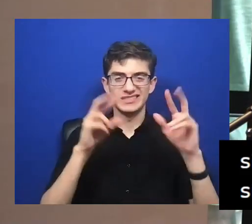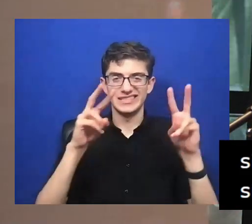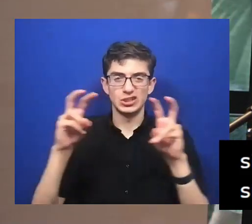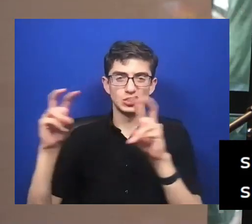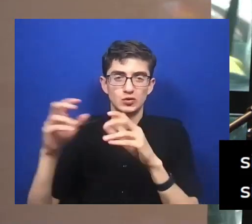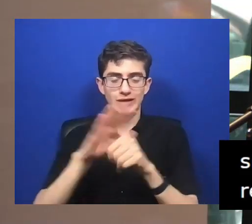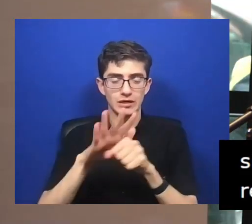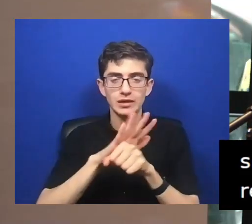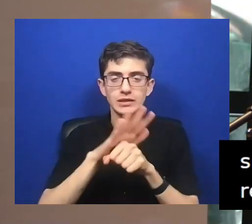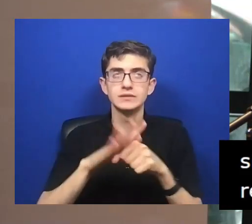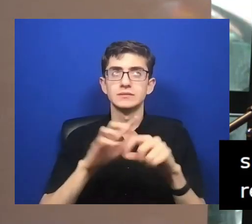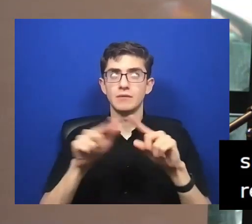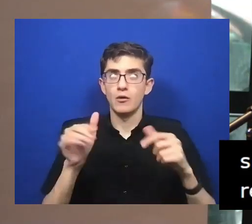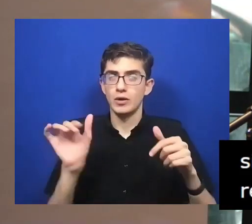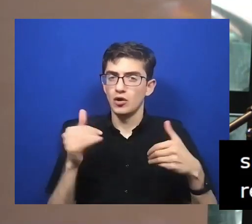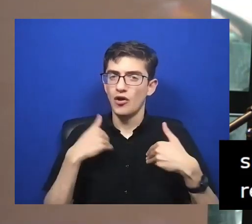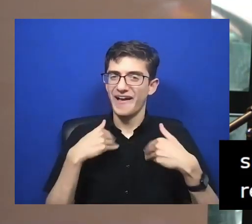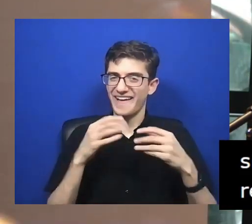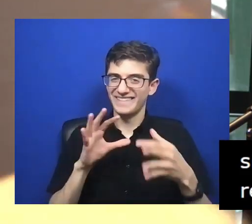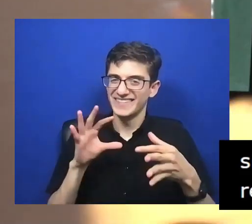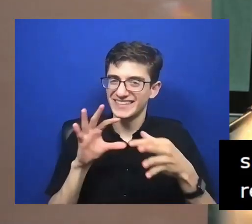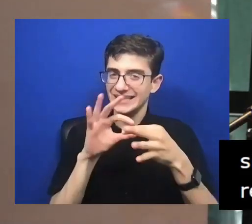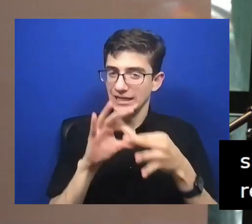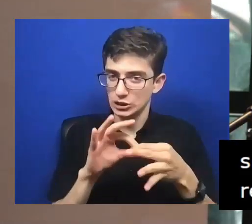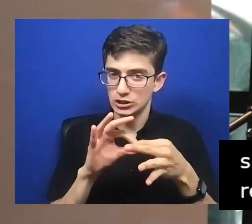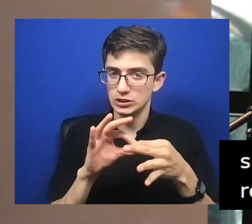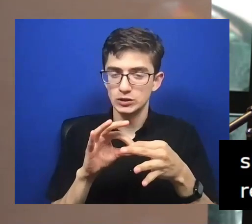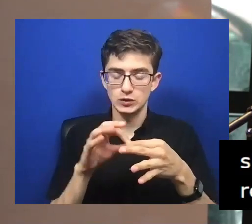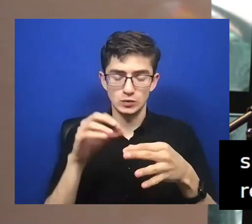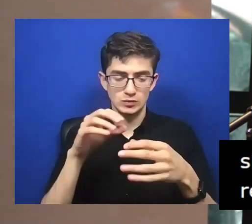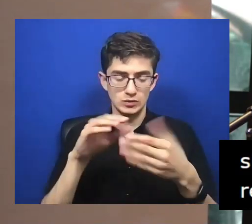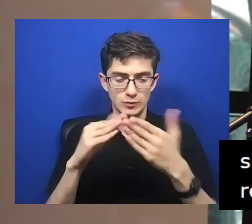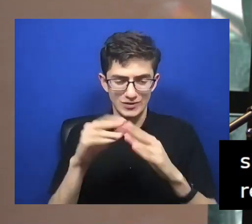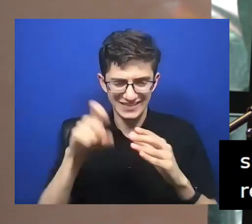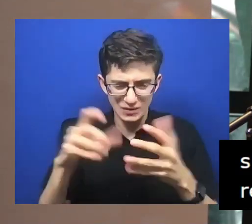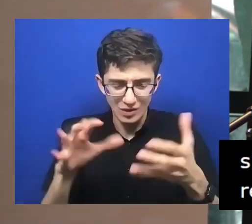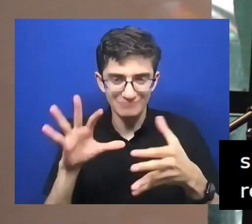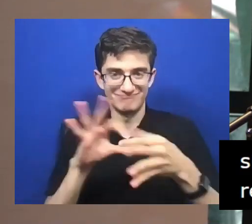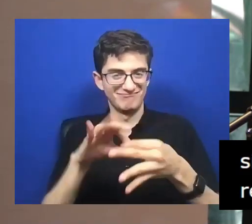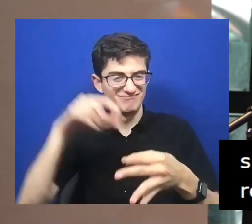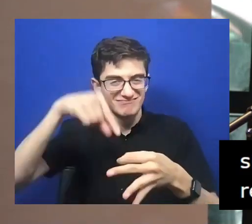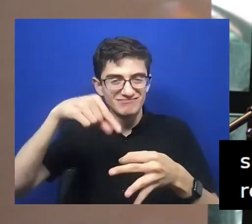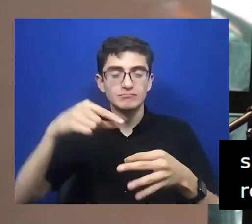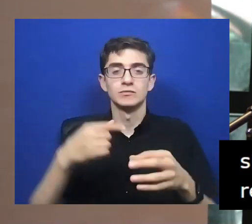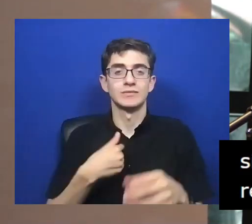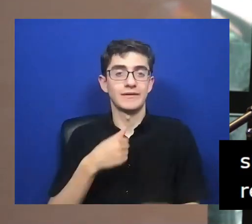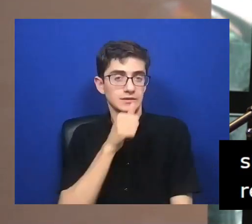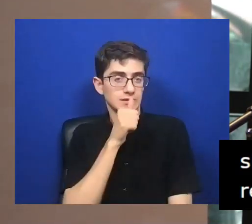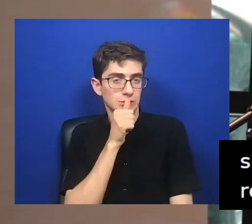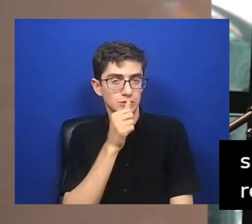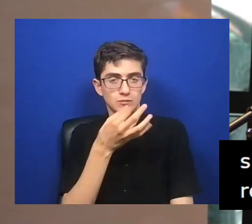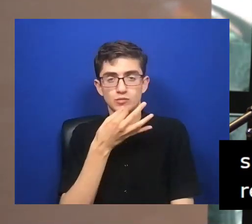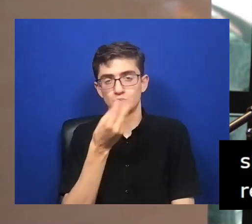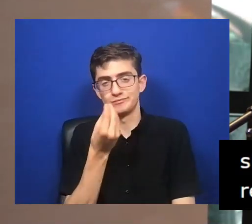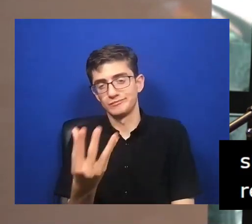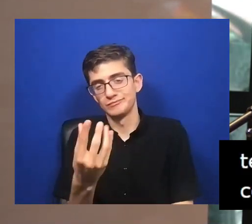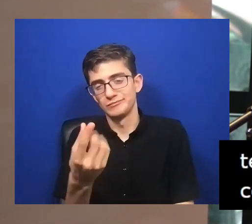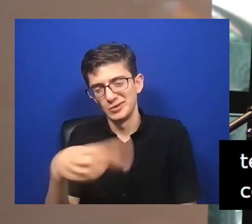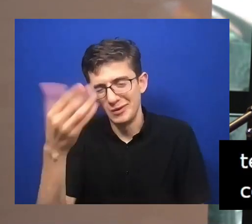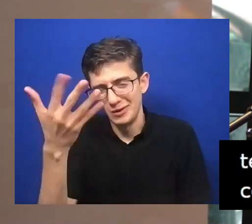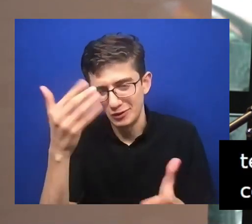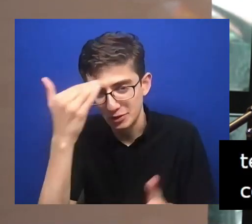what I wanted to really say, the ultimate purpose here, is that there's a secret that's about to be shared, all of which you as practitioners know, which is that